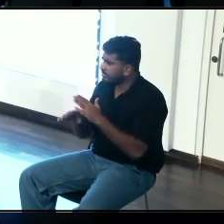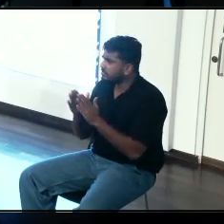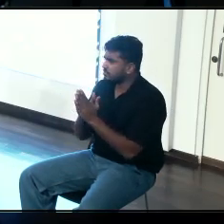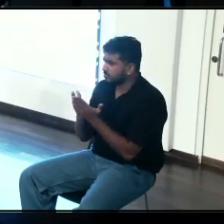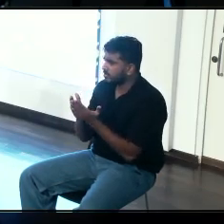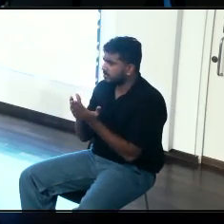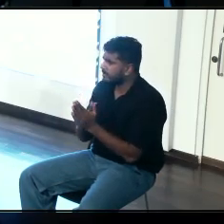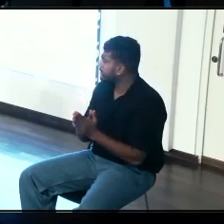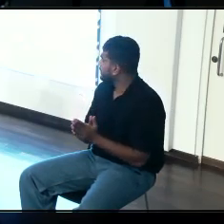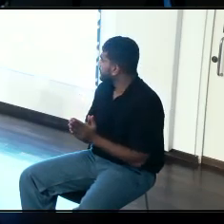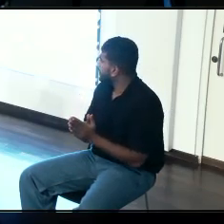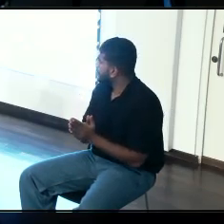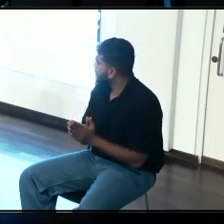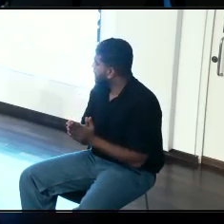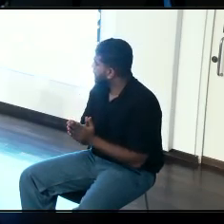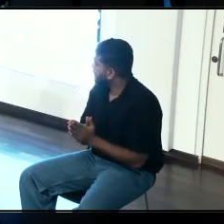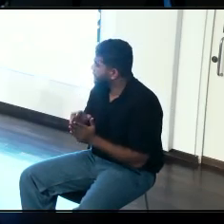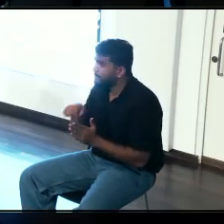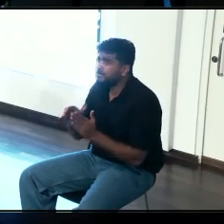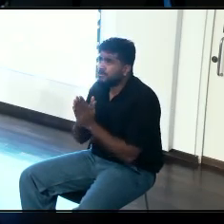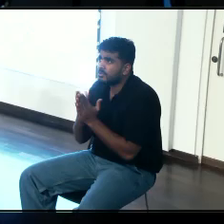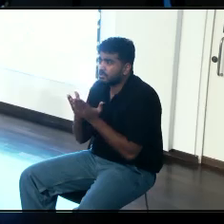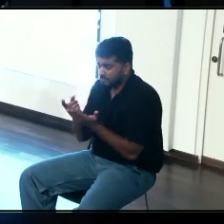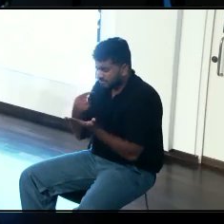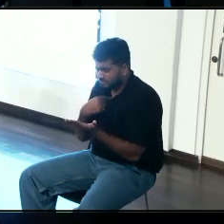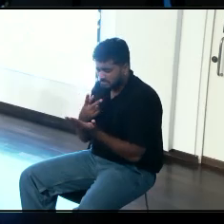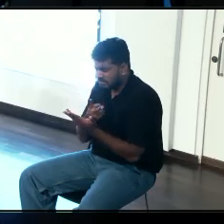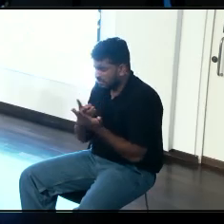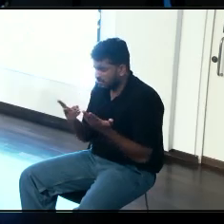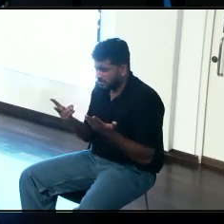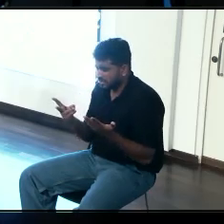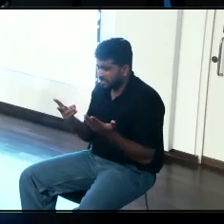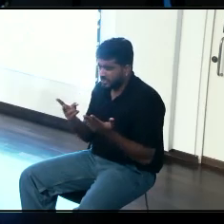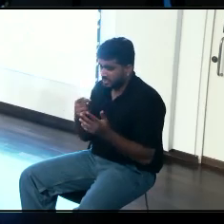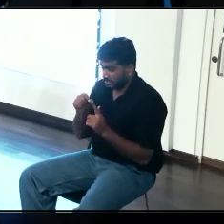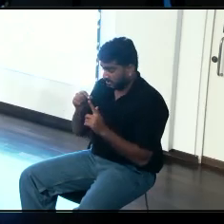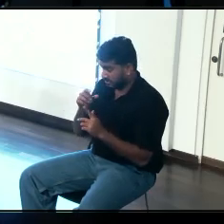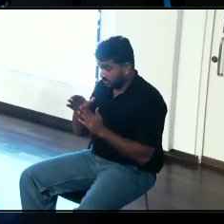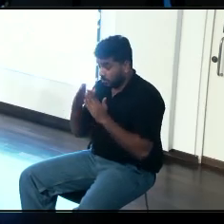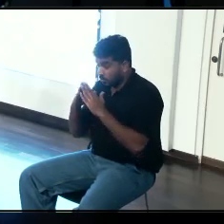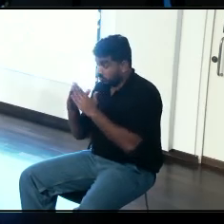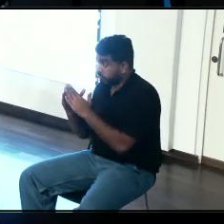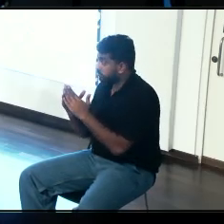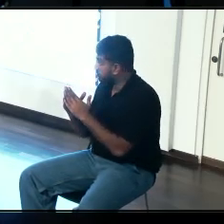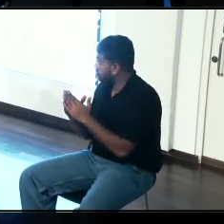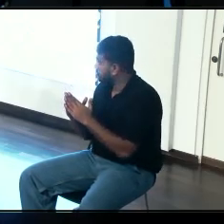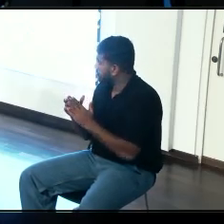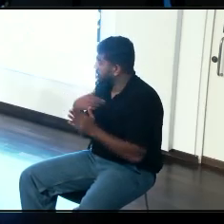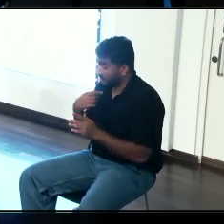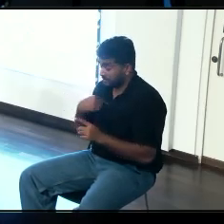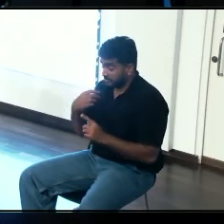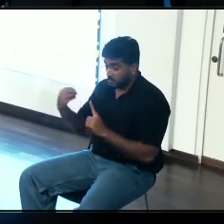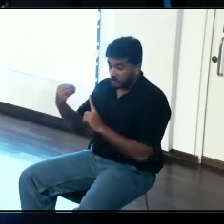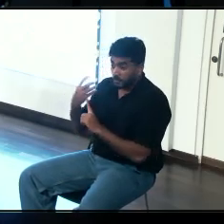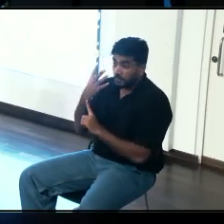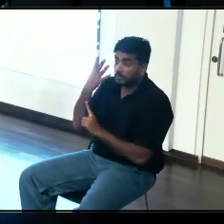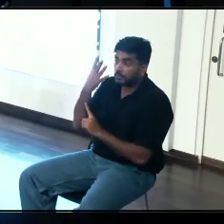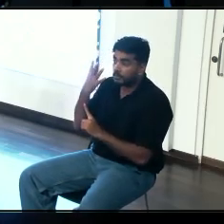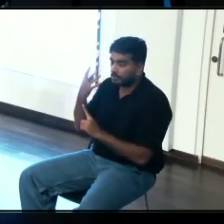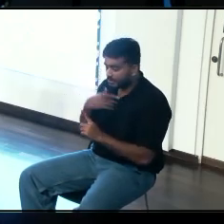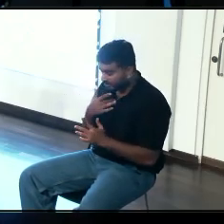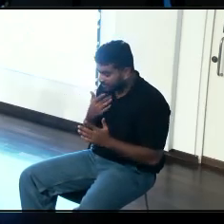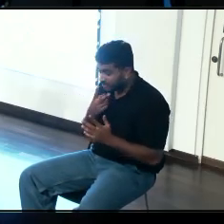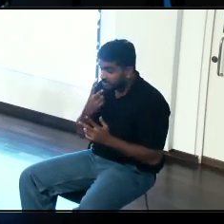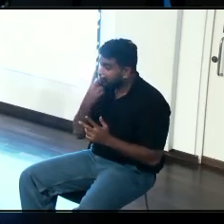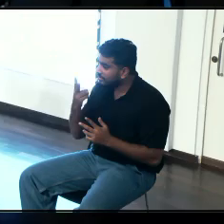photographer. And his book just had such soulful portraits of Goan homes that it inspired me to go in and